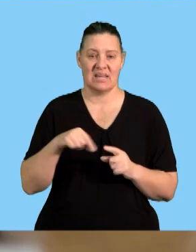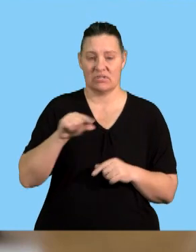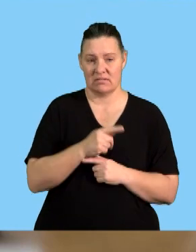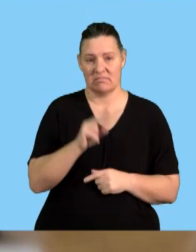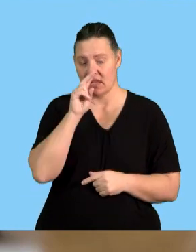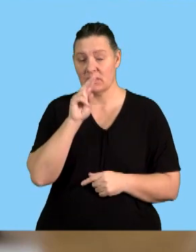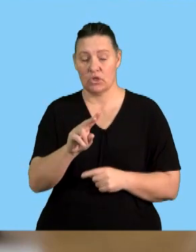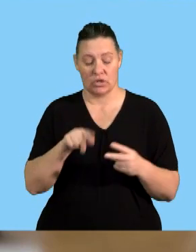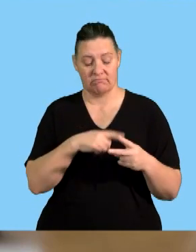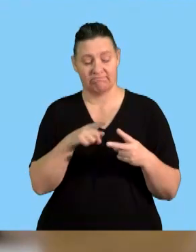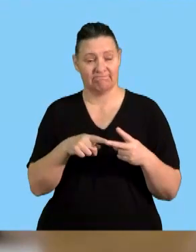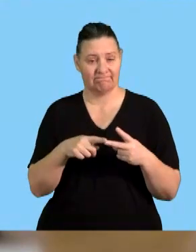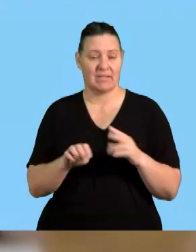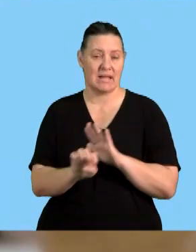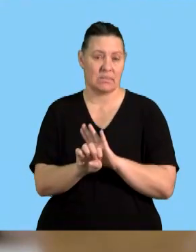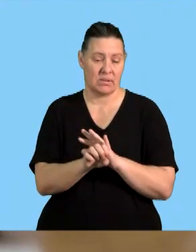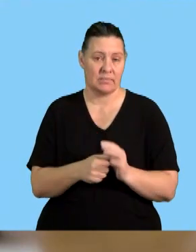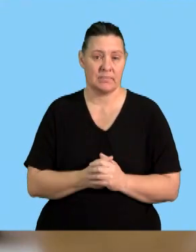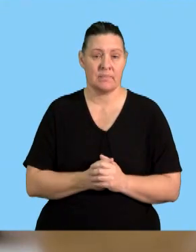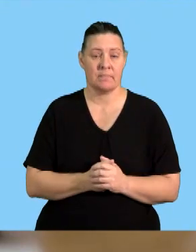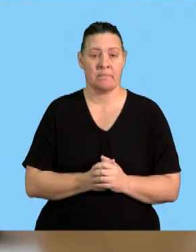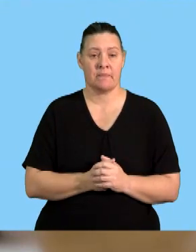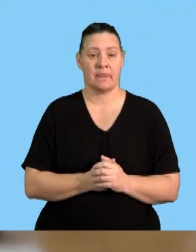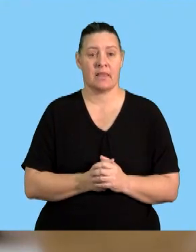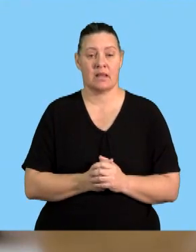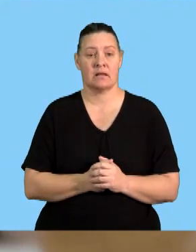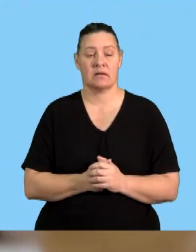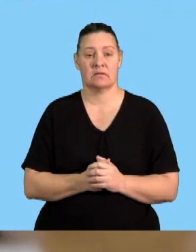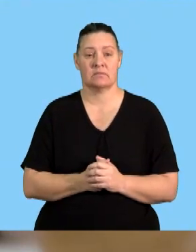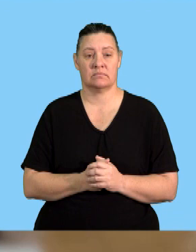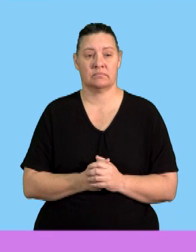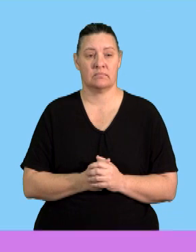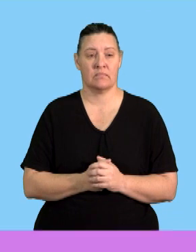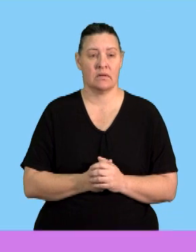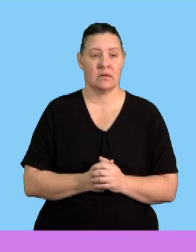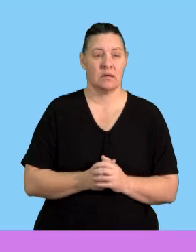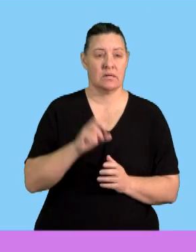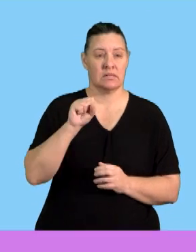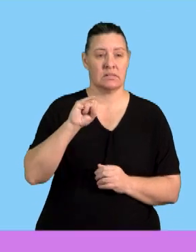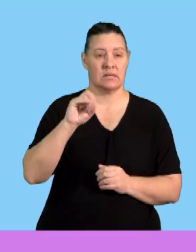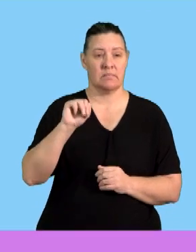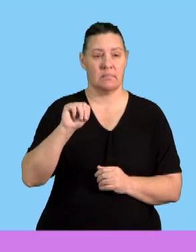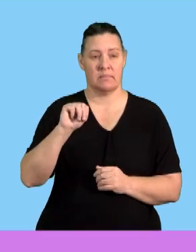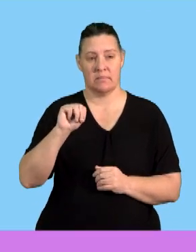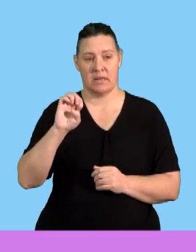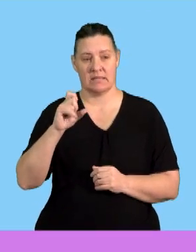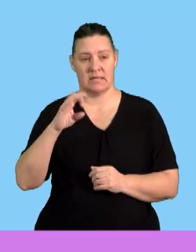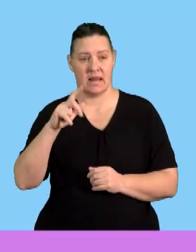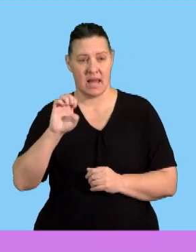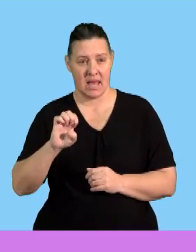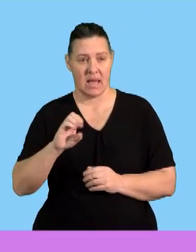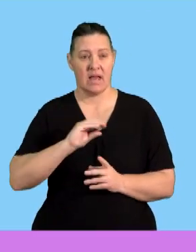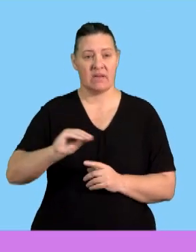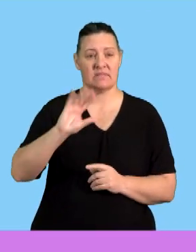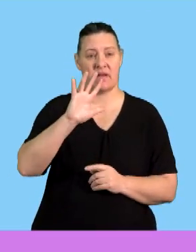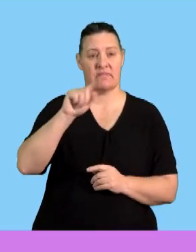rate. Let's look at another example. Simisile invests 5,000 Rand for a year. At